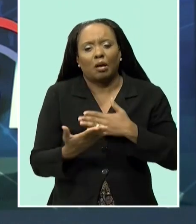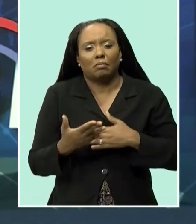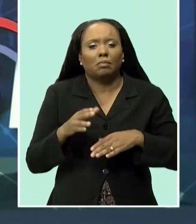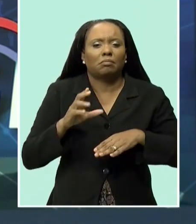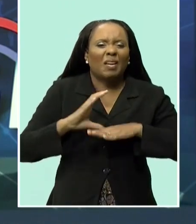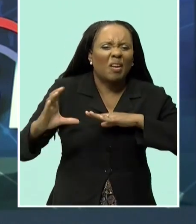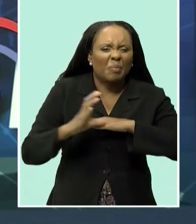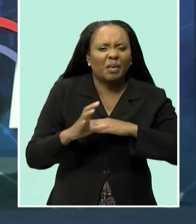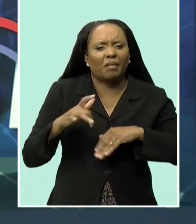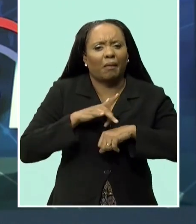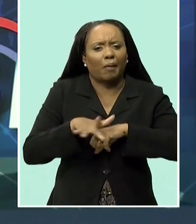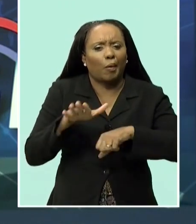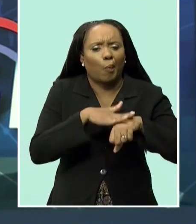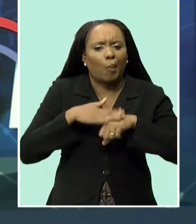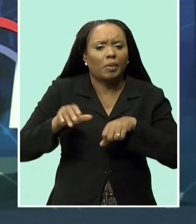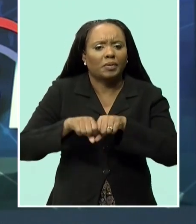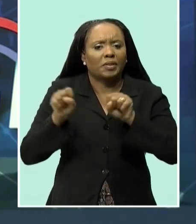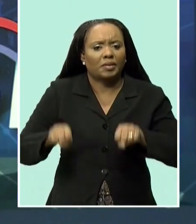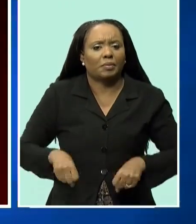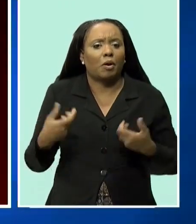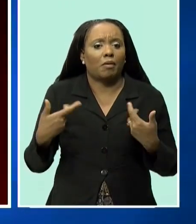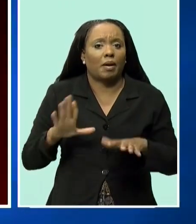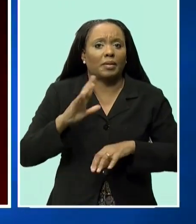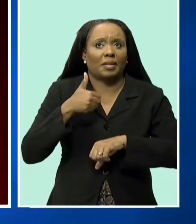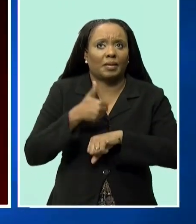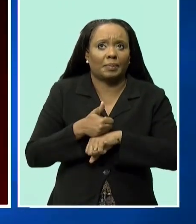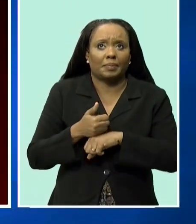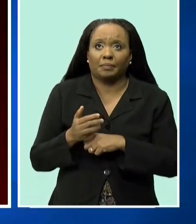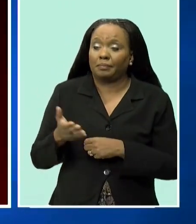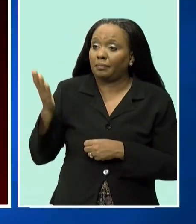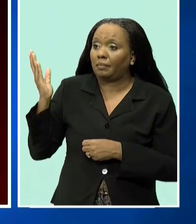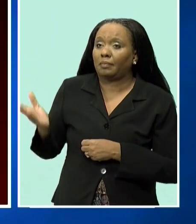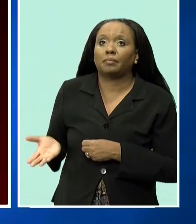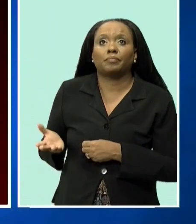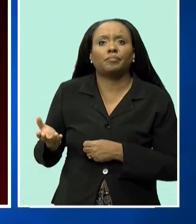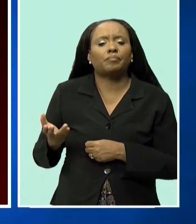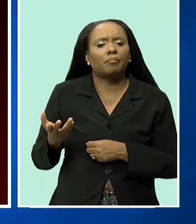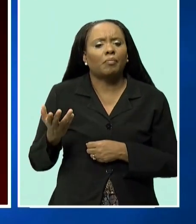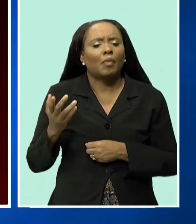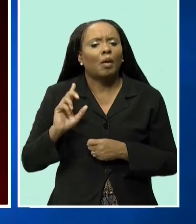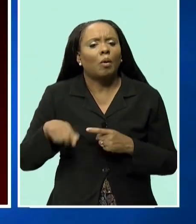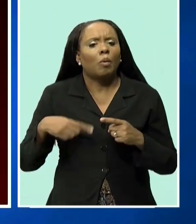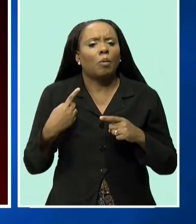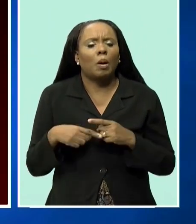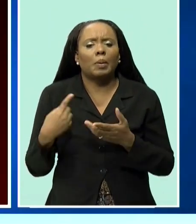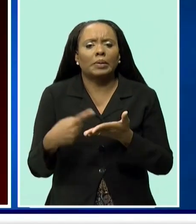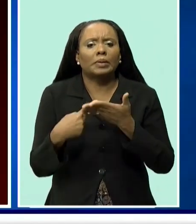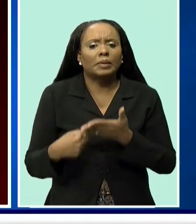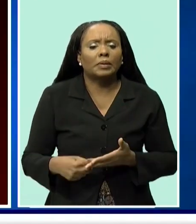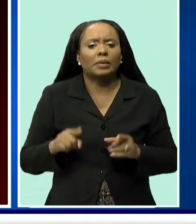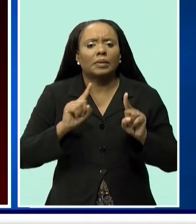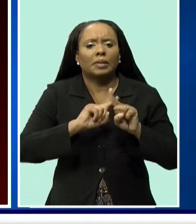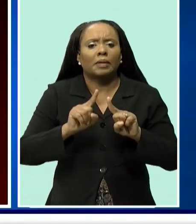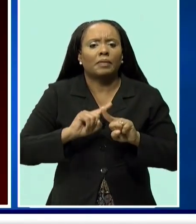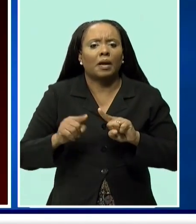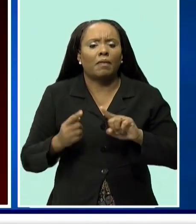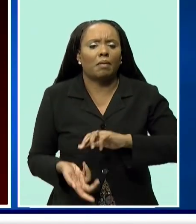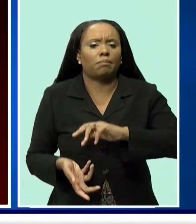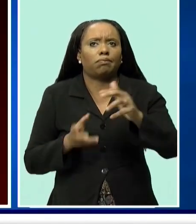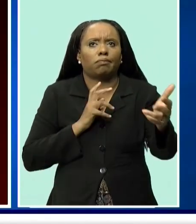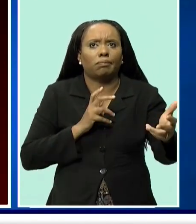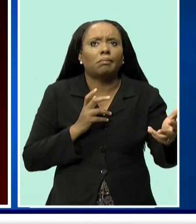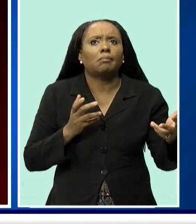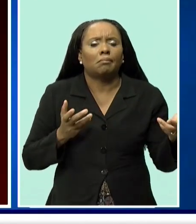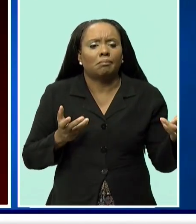been established. We recognize that when we're talking about multiple hazards, there are multiple actors, and each